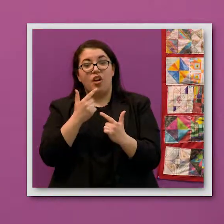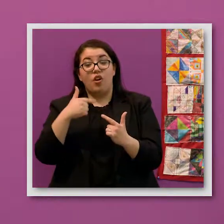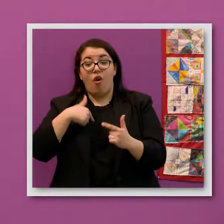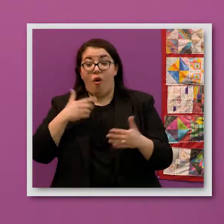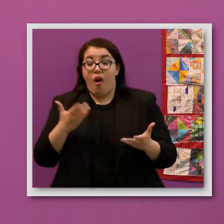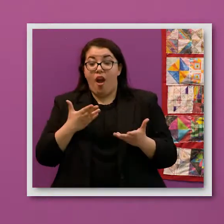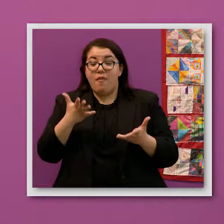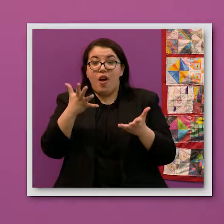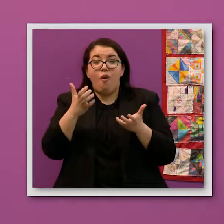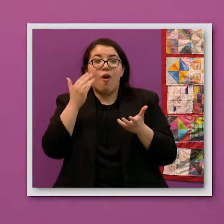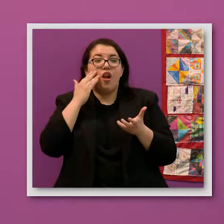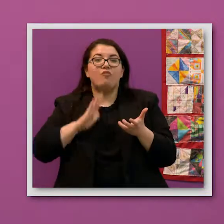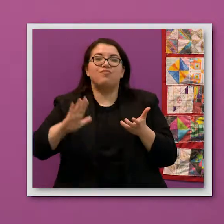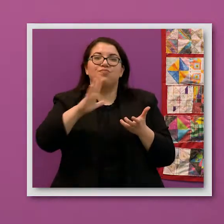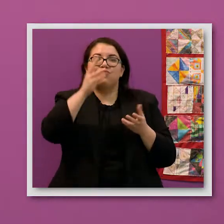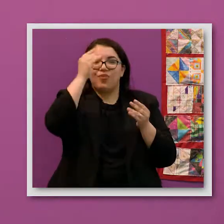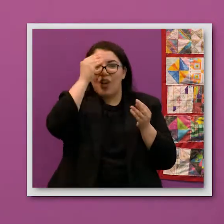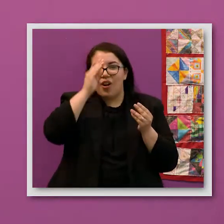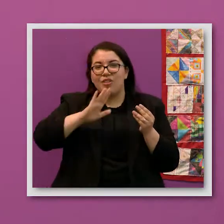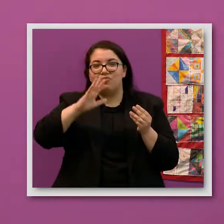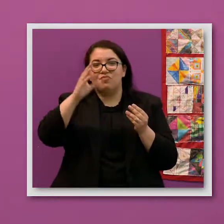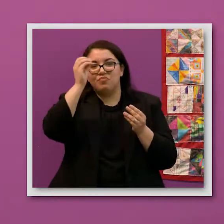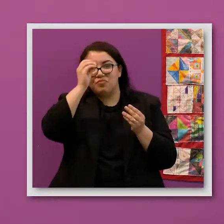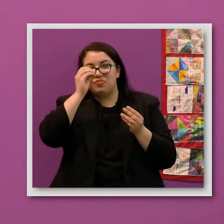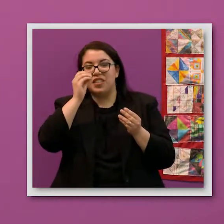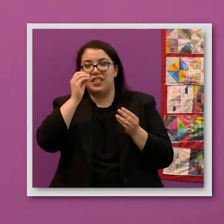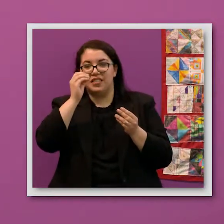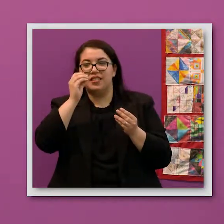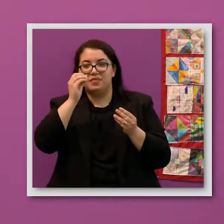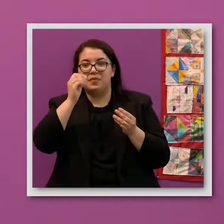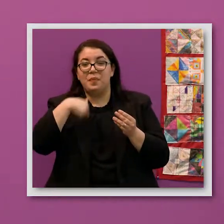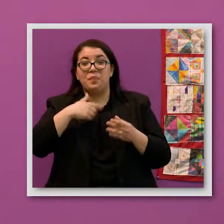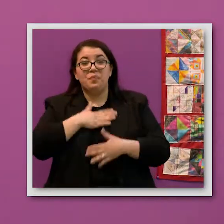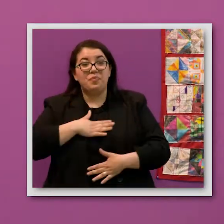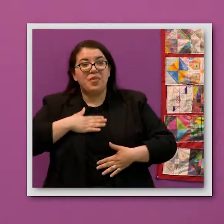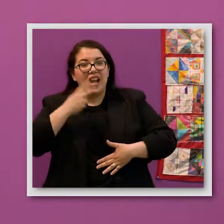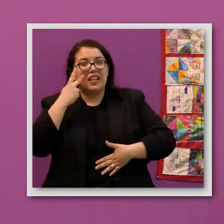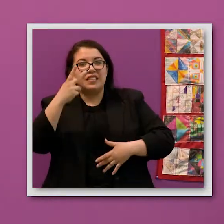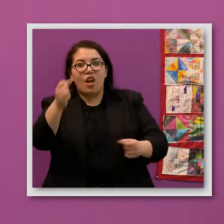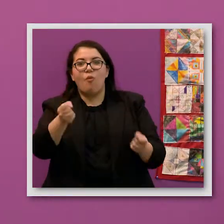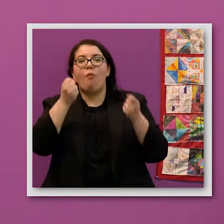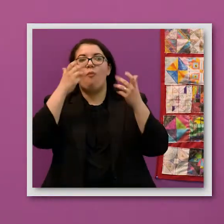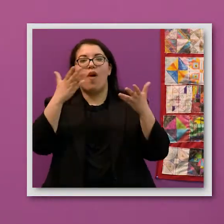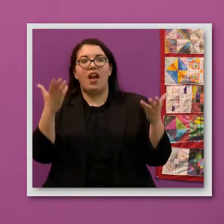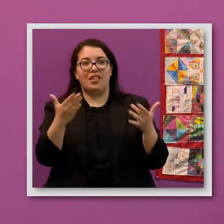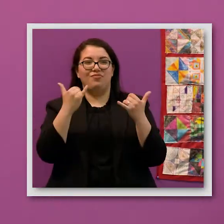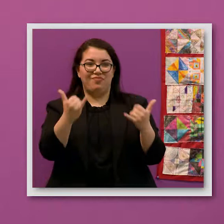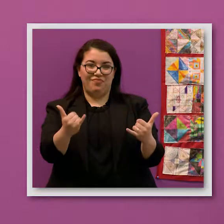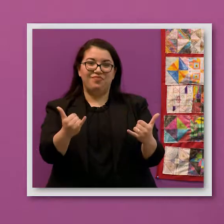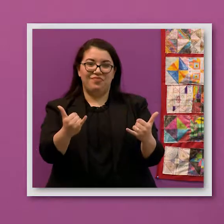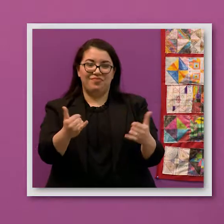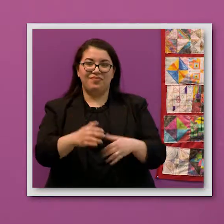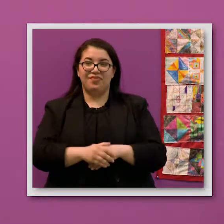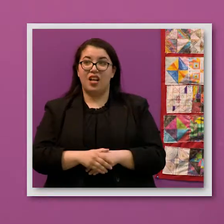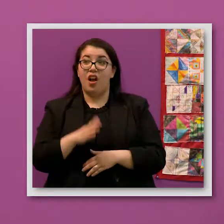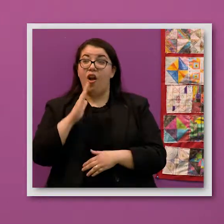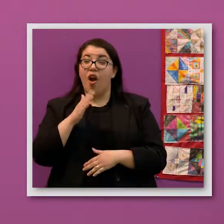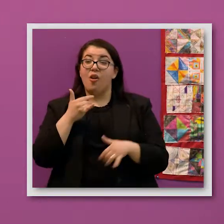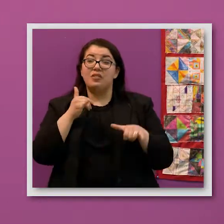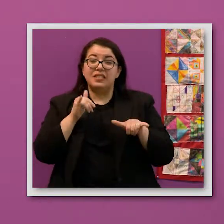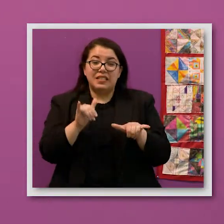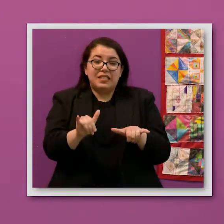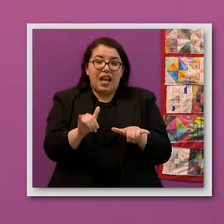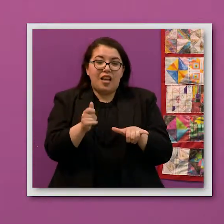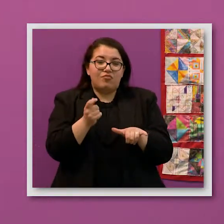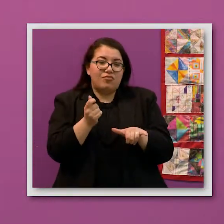all have to say and what you think about this, and that's why I'm glad to see so many of you here tonight. So I'm going to stick around for a little bit,